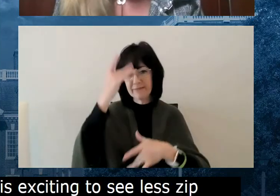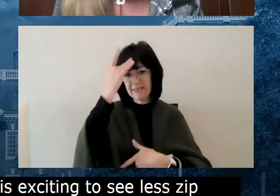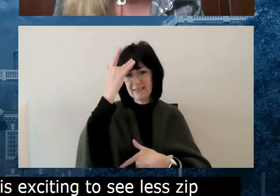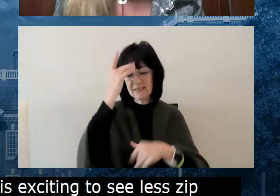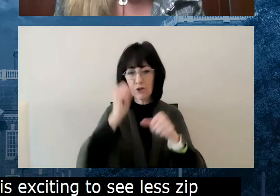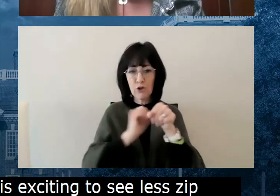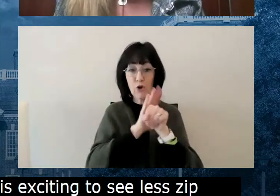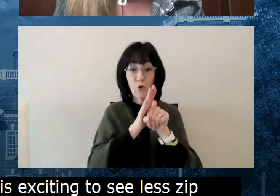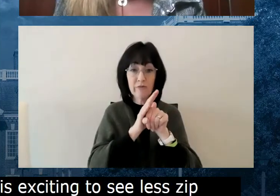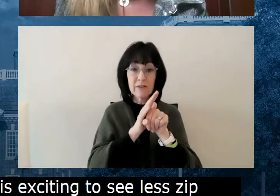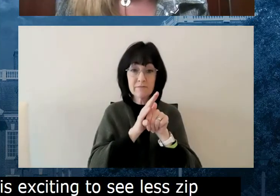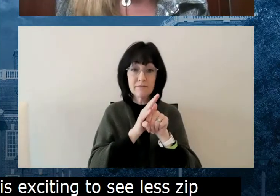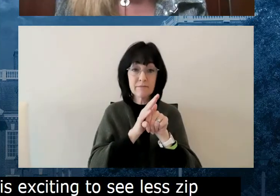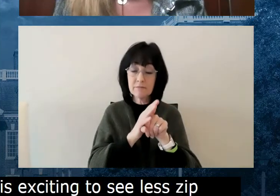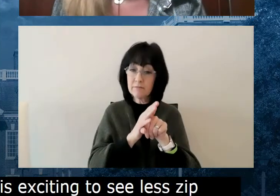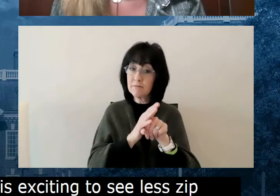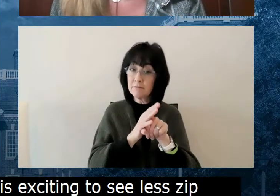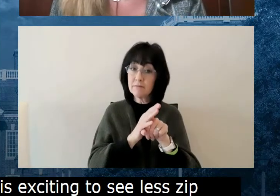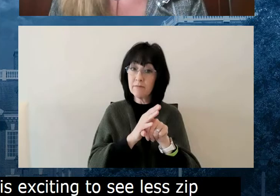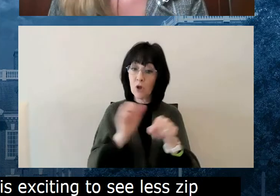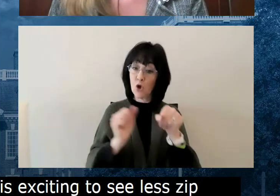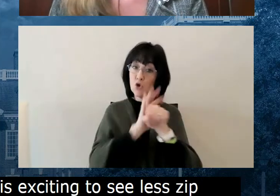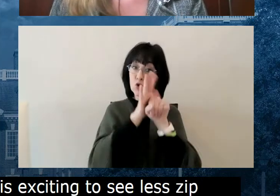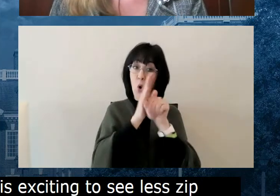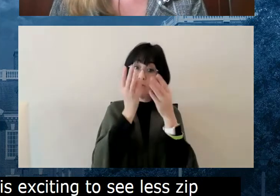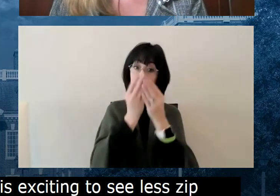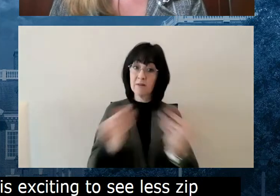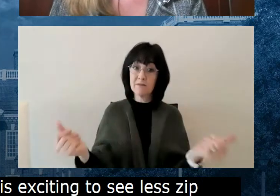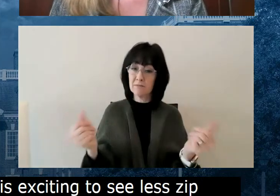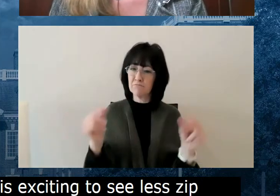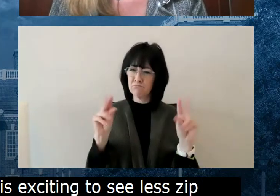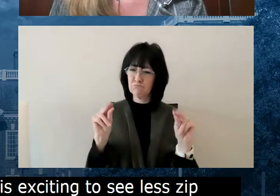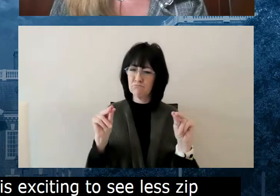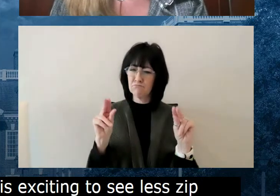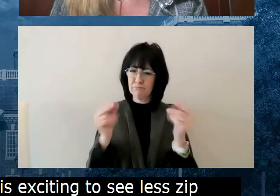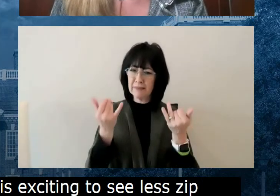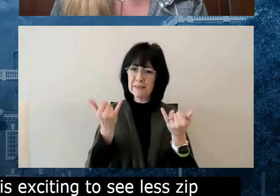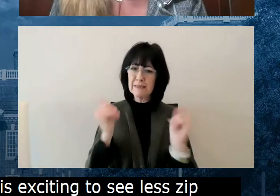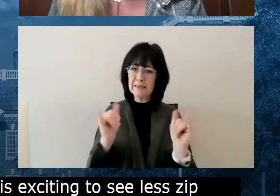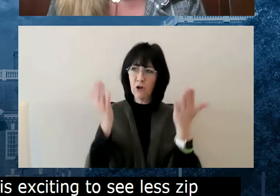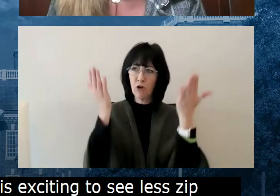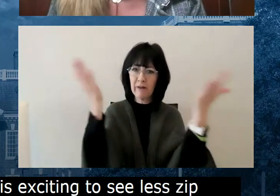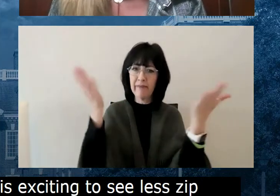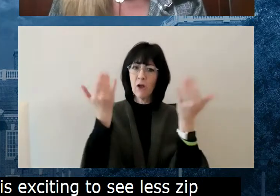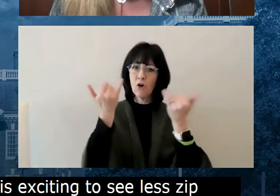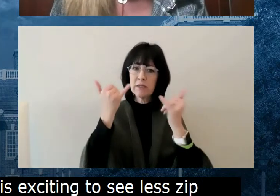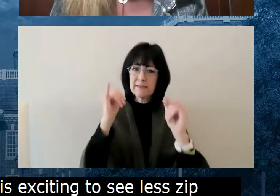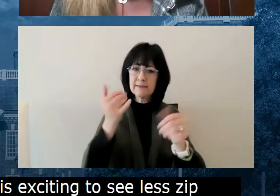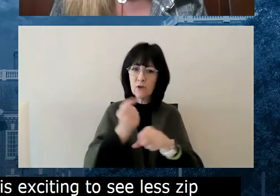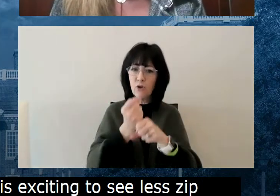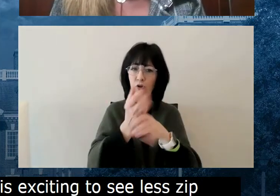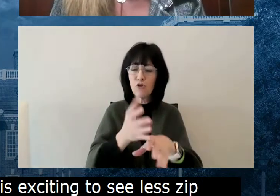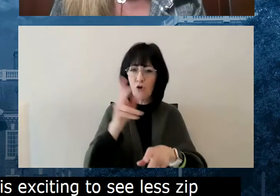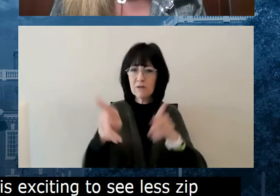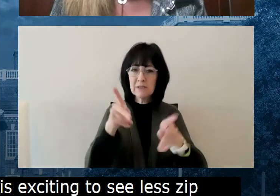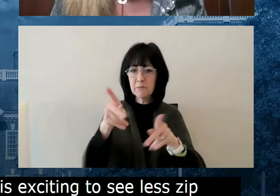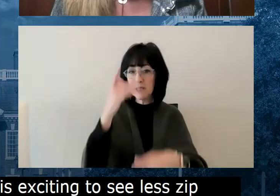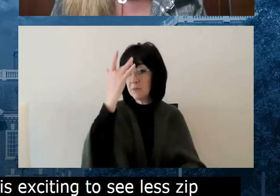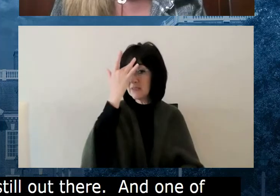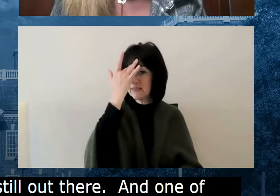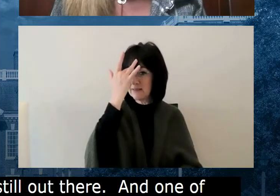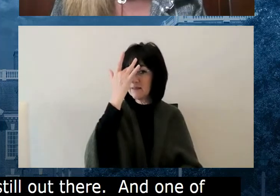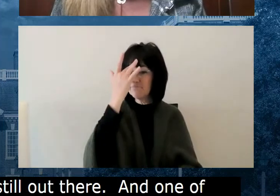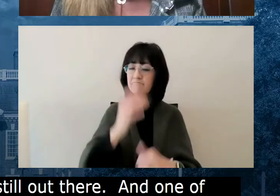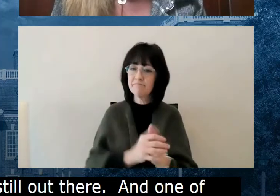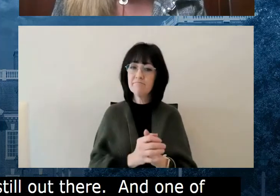but it's still out there. And one of our concerns does remain the variants. So we are keeping a really